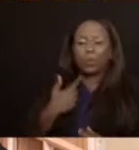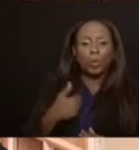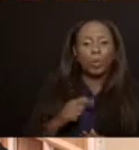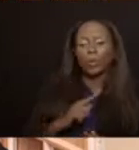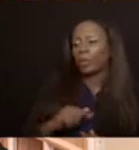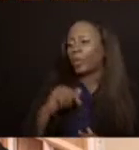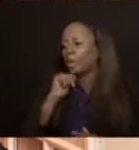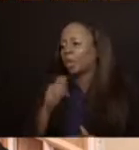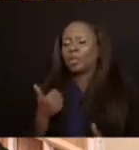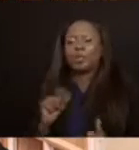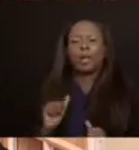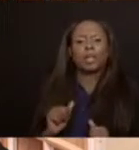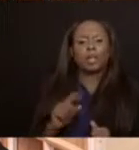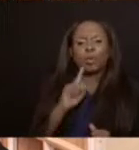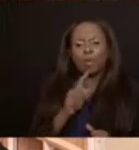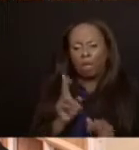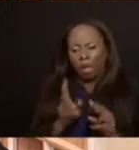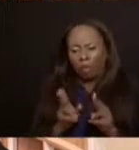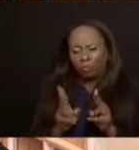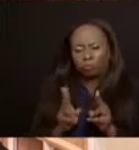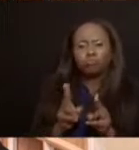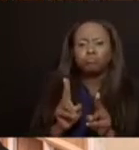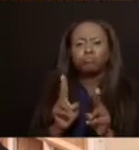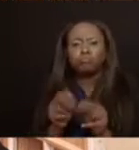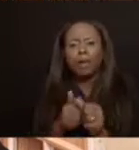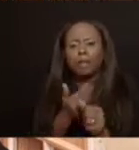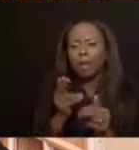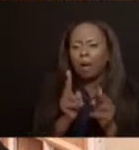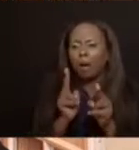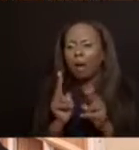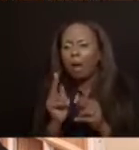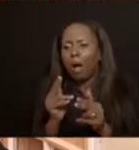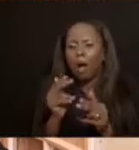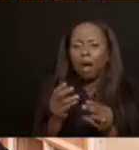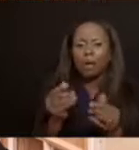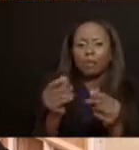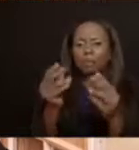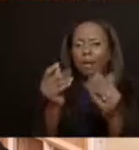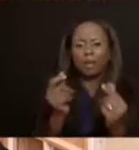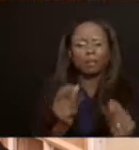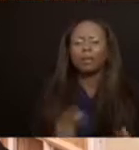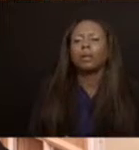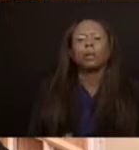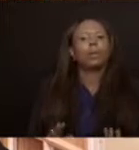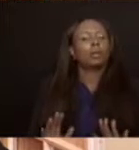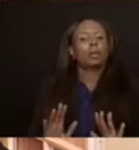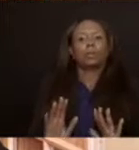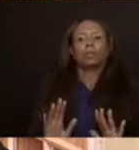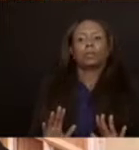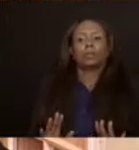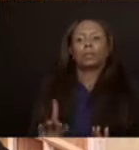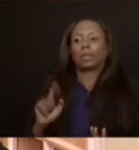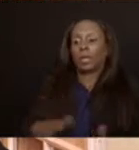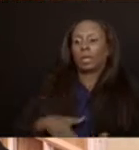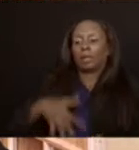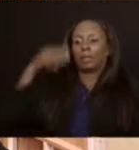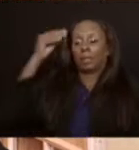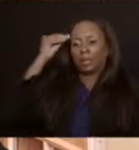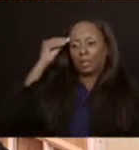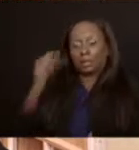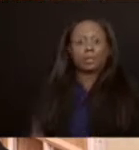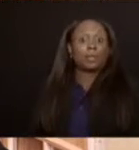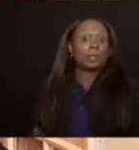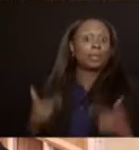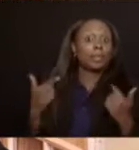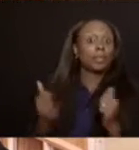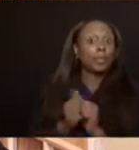is not a sprint. And what do I mean by that? That we have to learn to live with it.